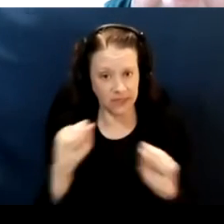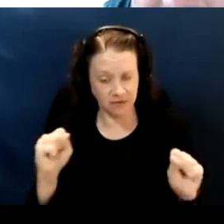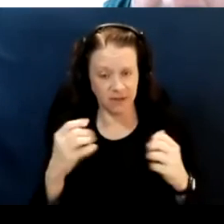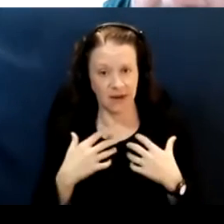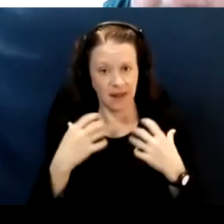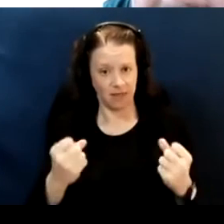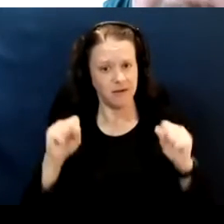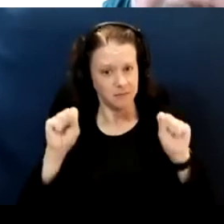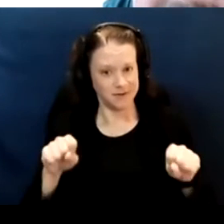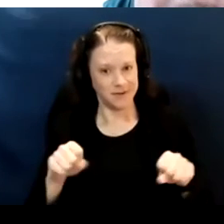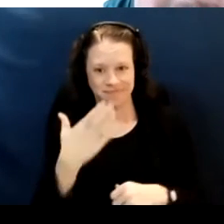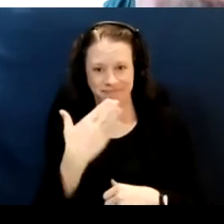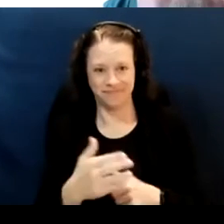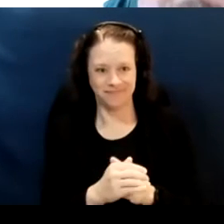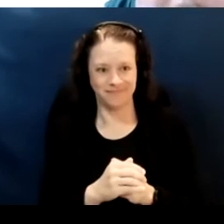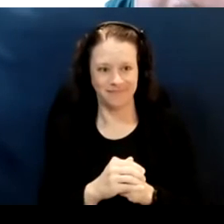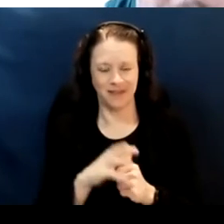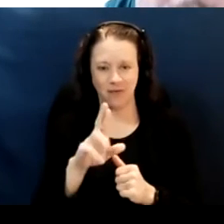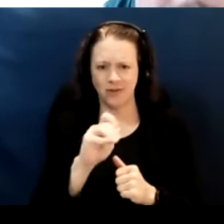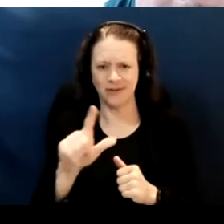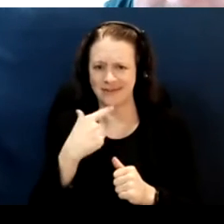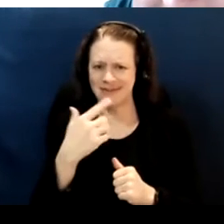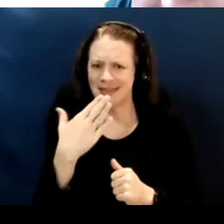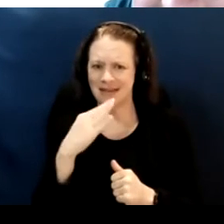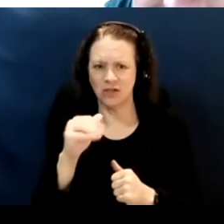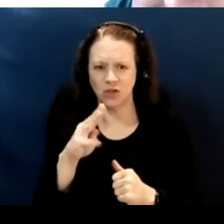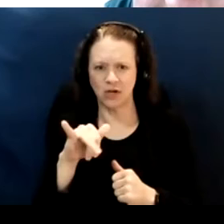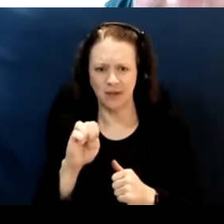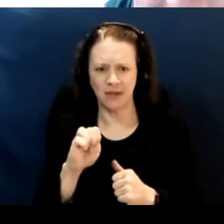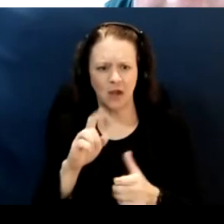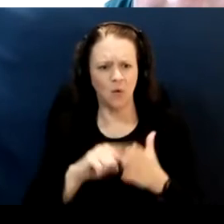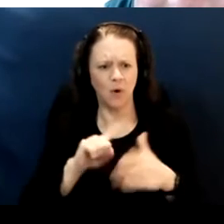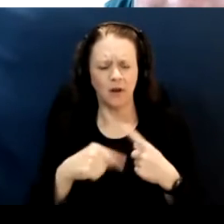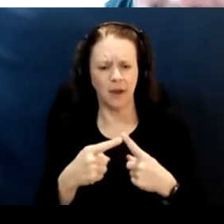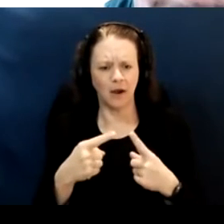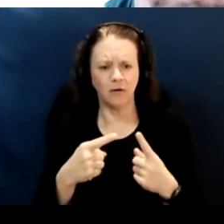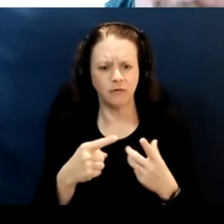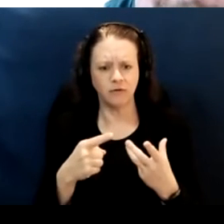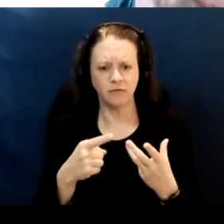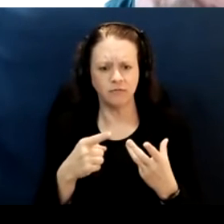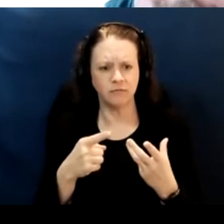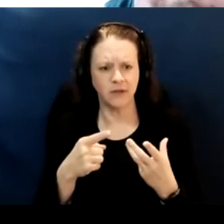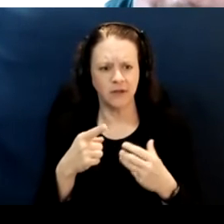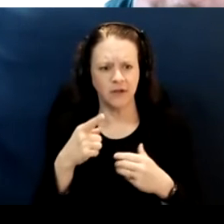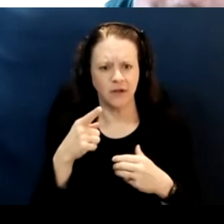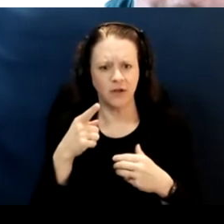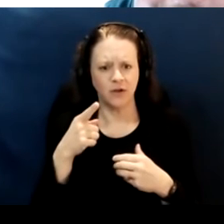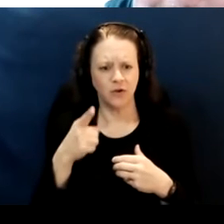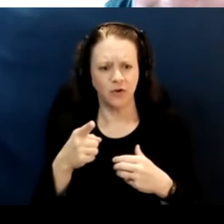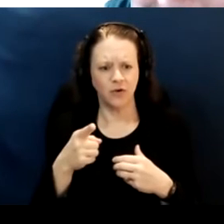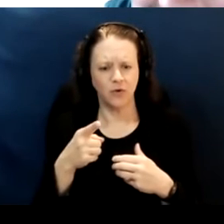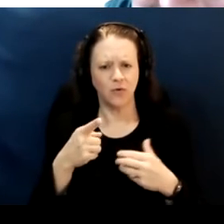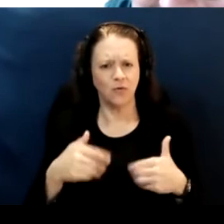Thank you. Thanks, Jamie. What about youth? I'll follow up with you since I know that you work with